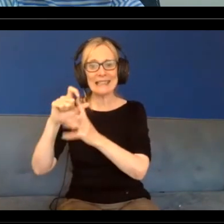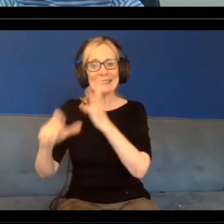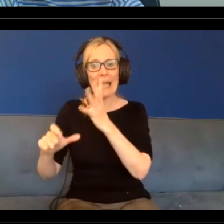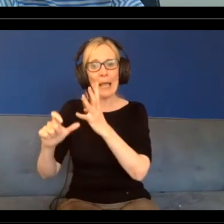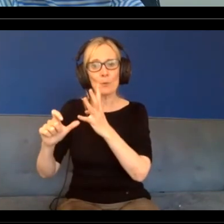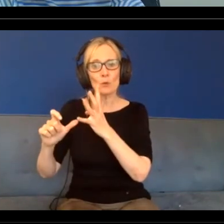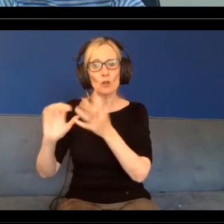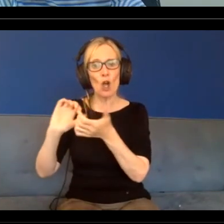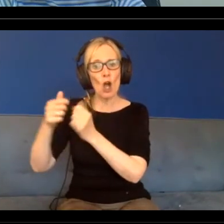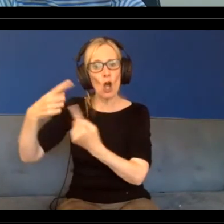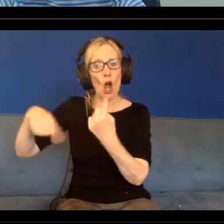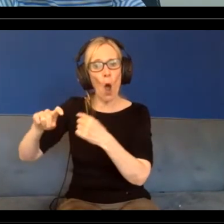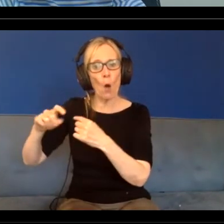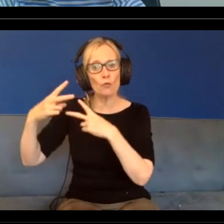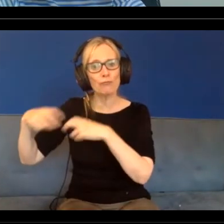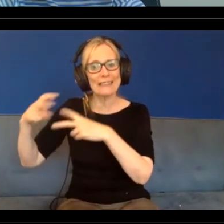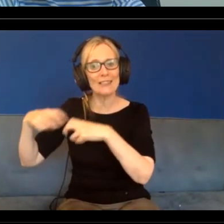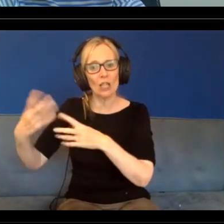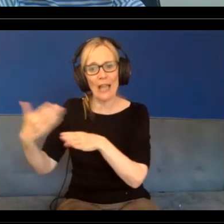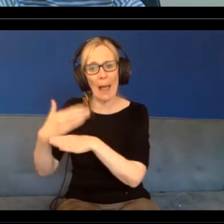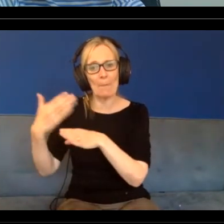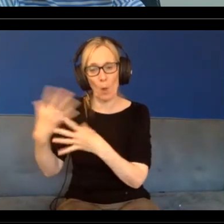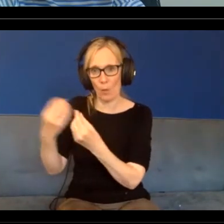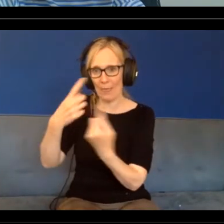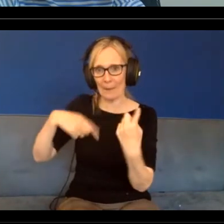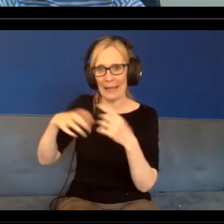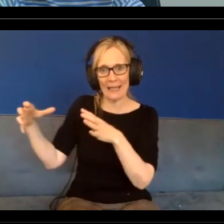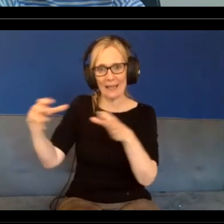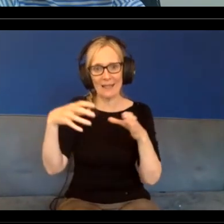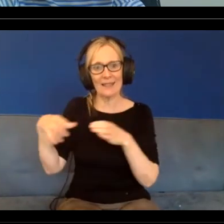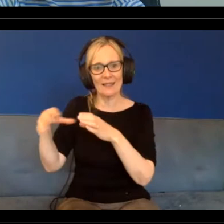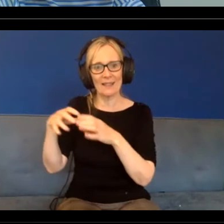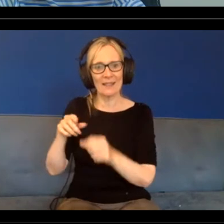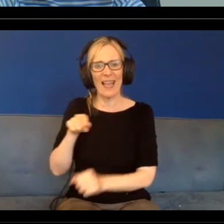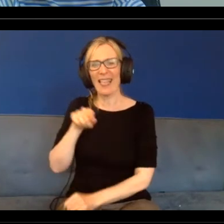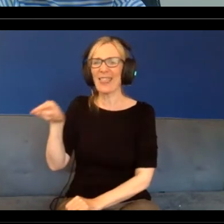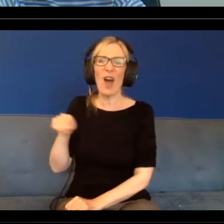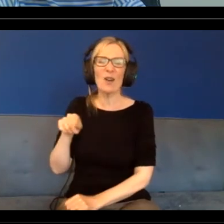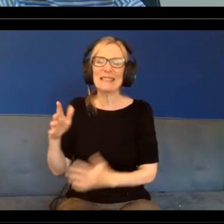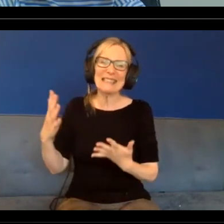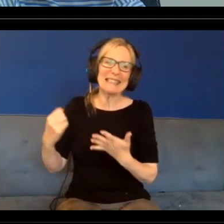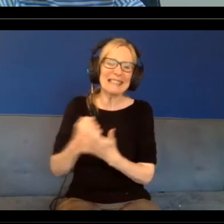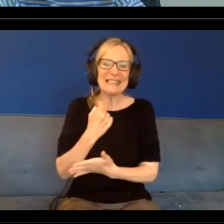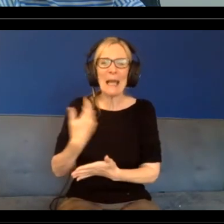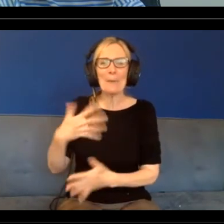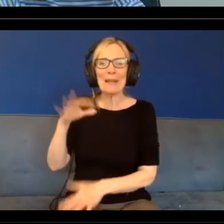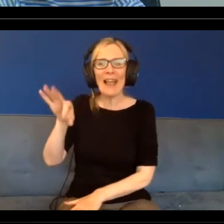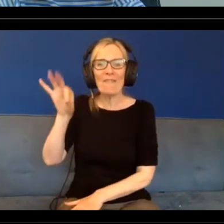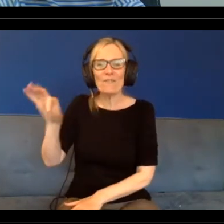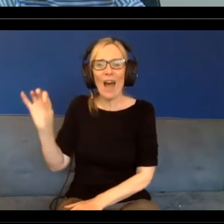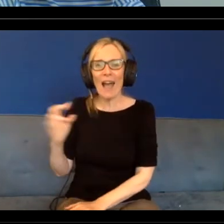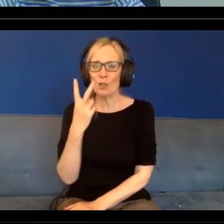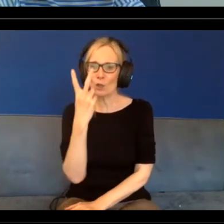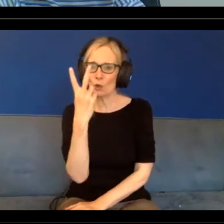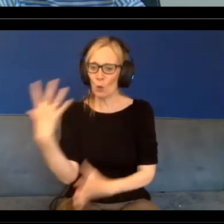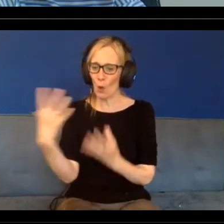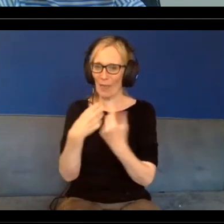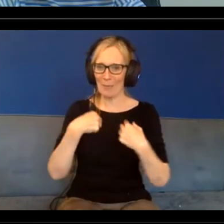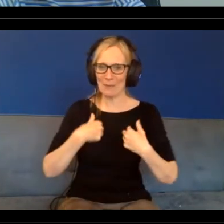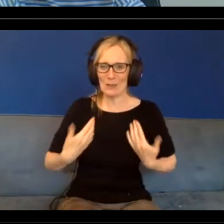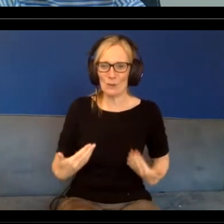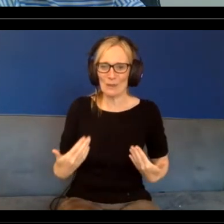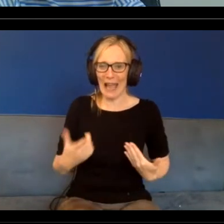on the project. And those disabled co-researchers, it's a shame because we had invited a couple to sit on the panel with me today so they could share